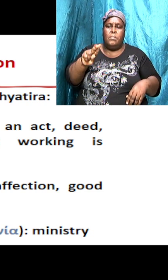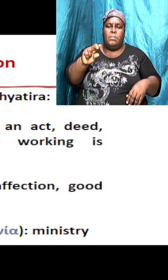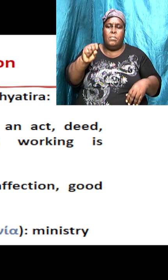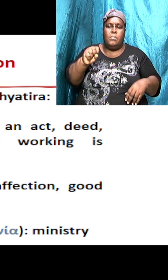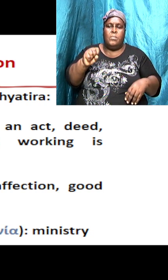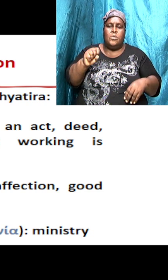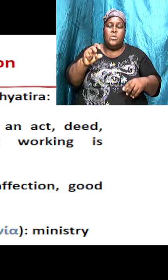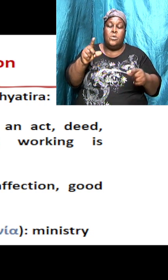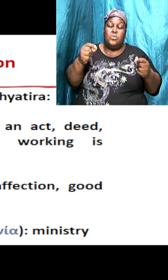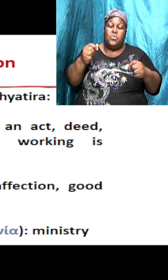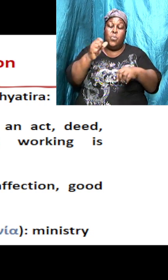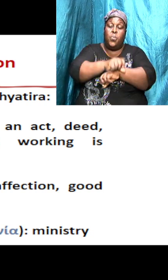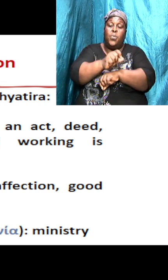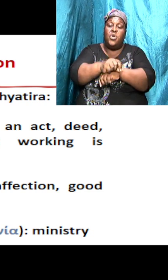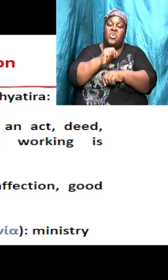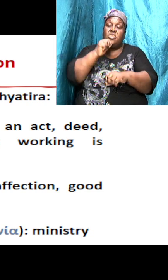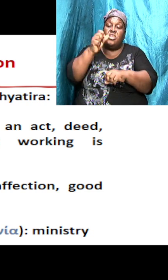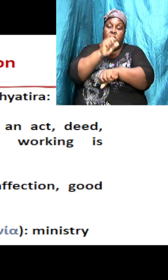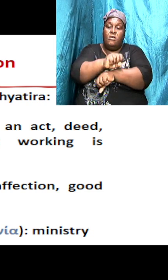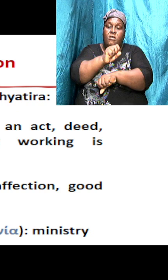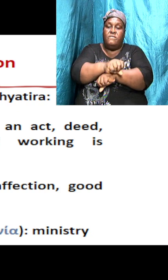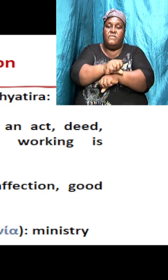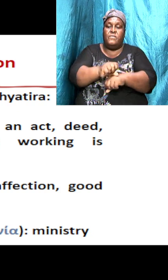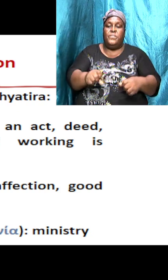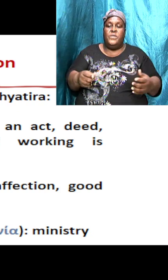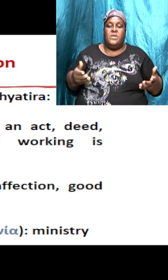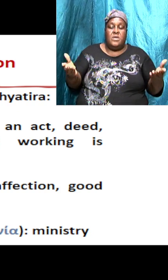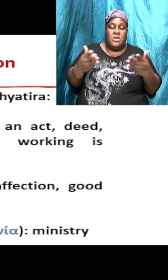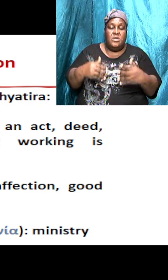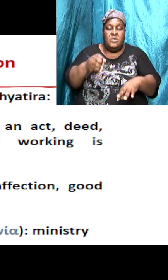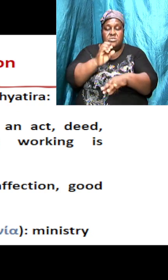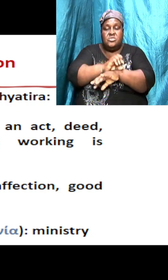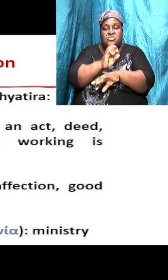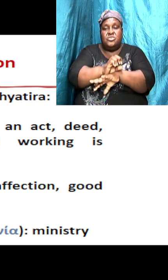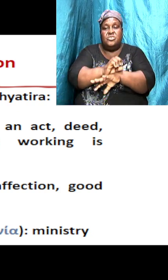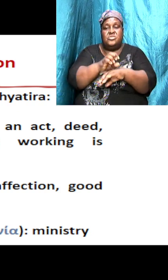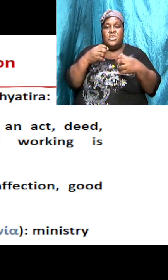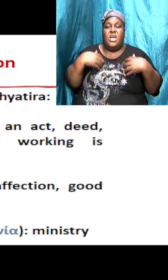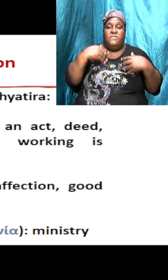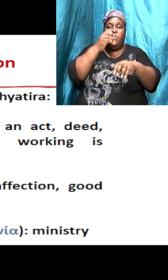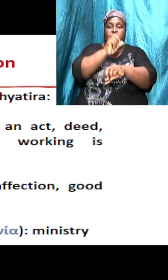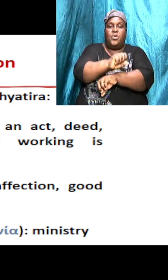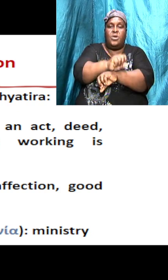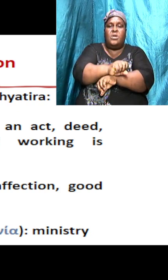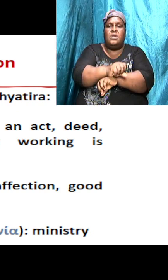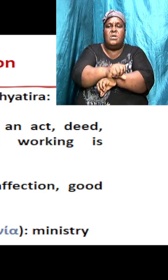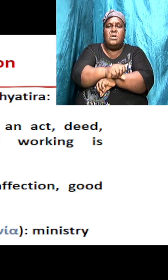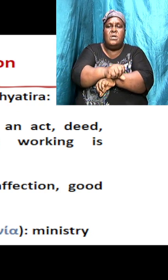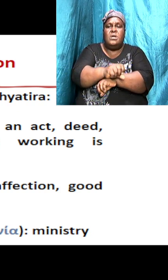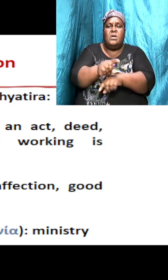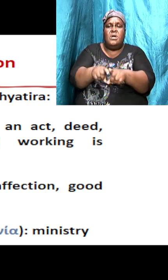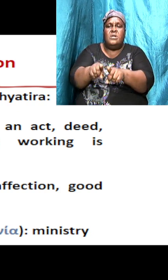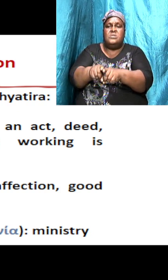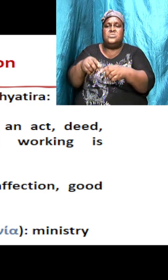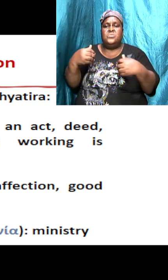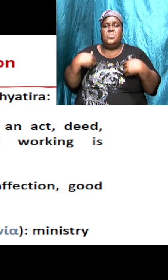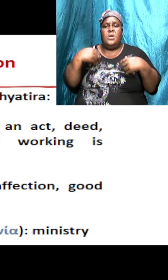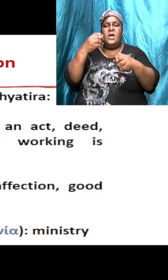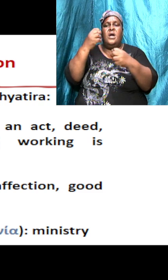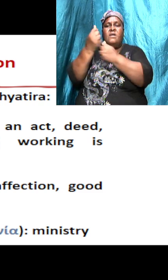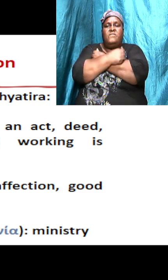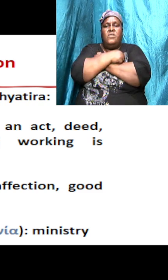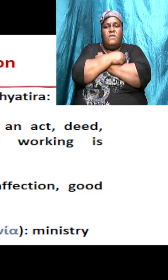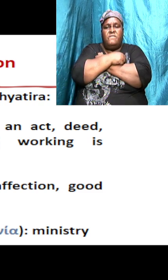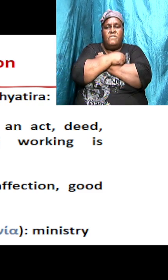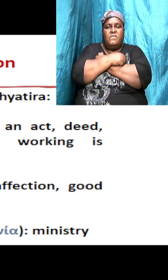love. Now here with the church of Thyatira, they had the works, but they also had the love. So you will think